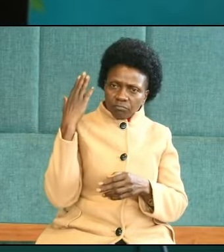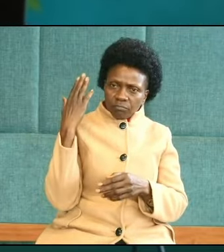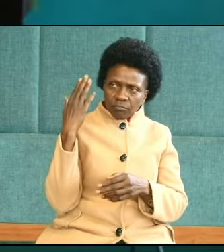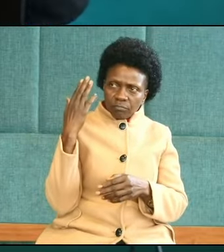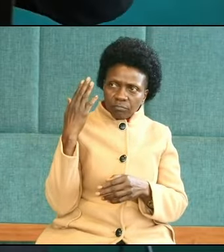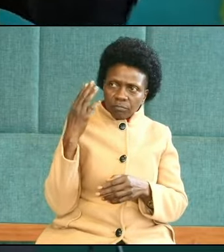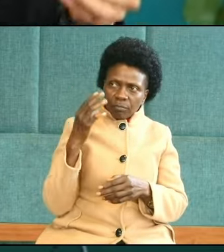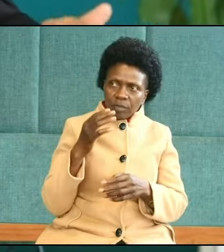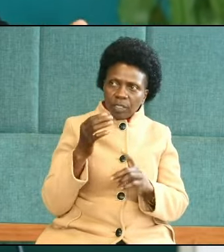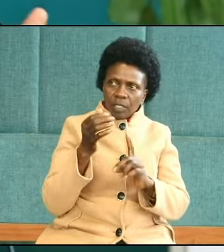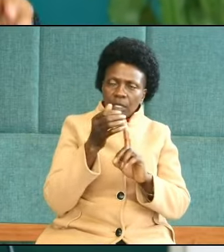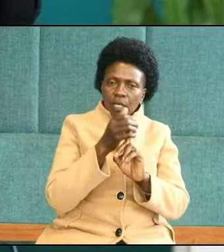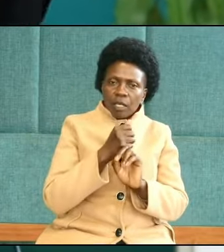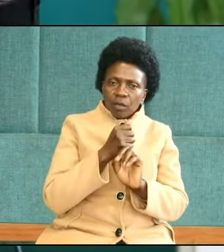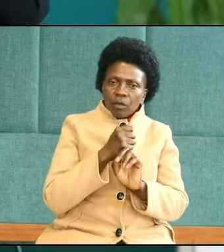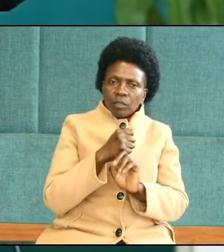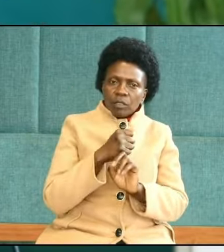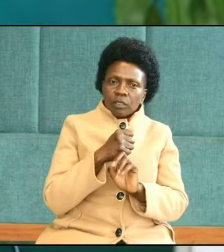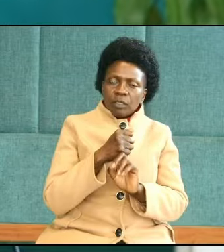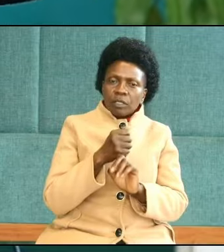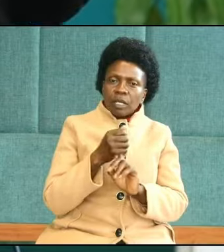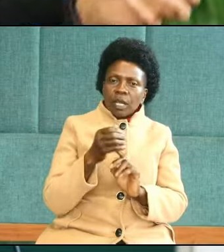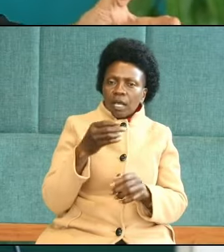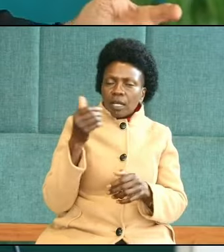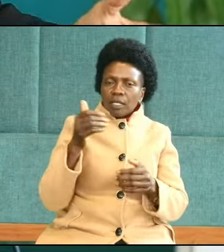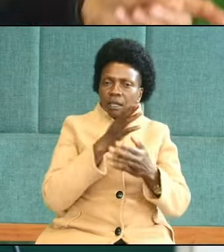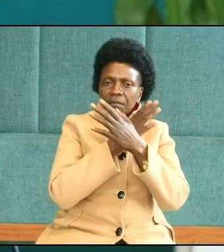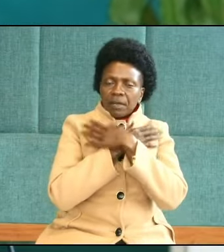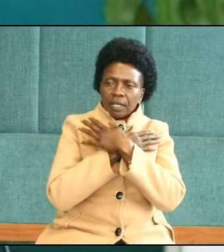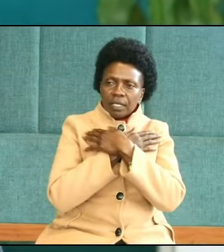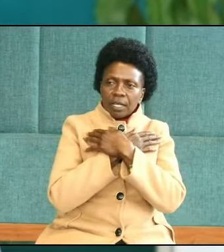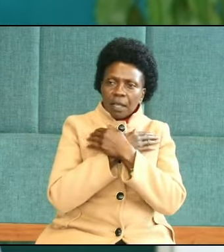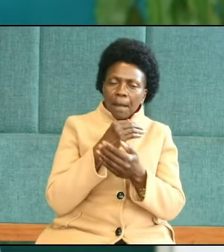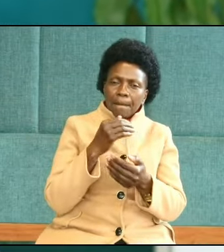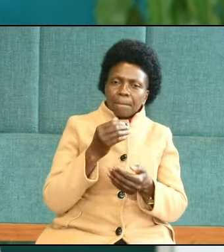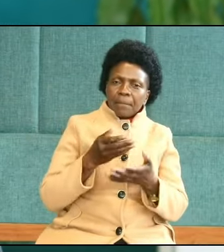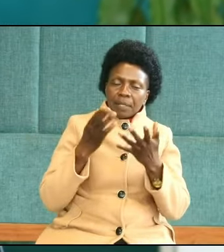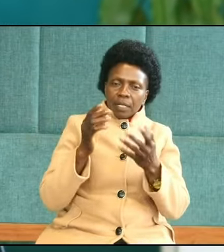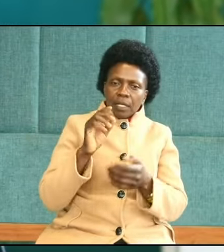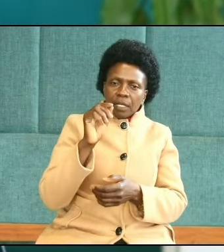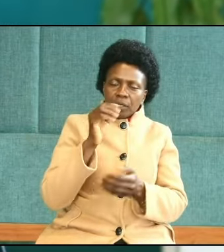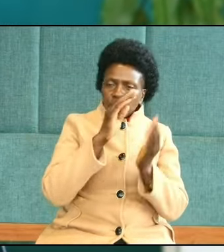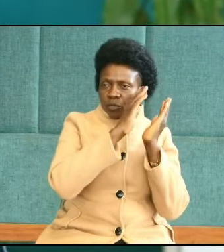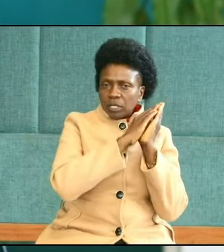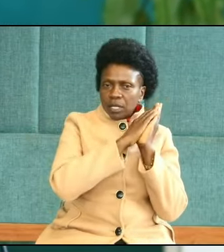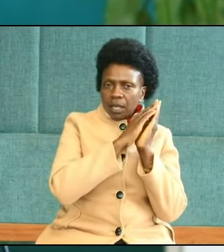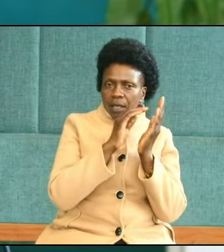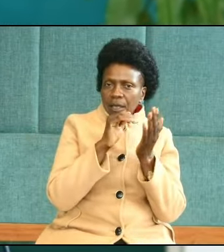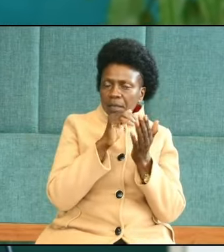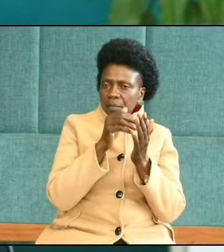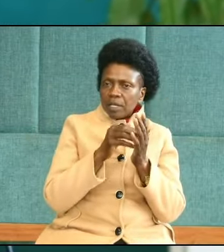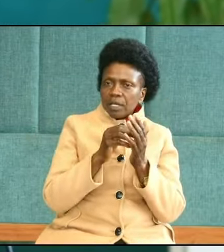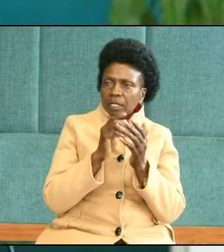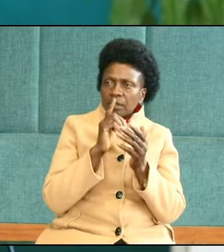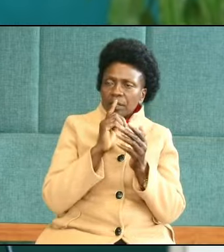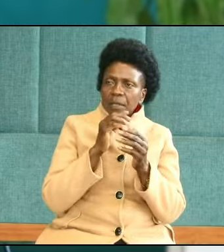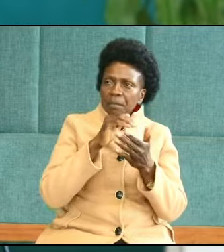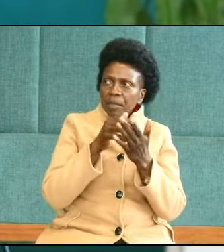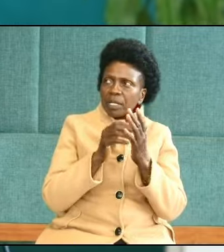other day. Her name was Treasure. Names that have beautiful meaning. So think about the name Elimelech. What does it mean? It means